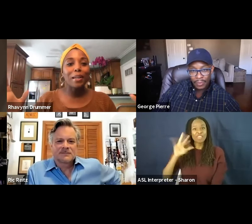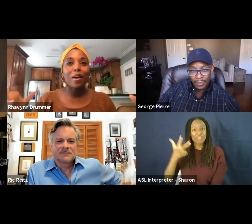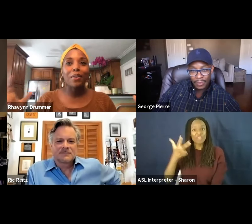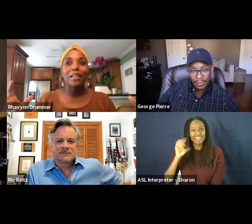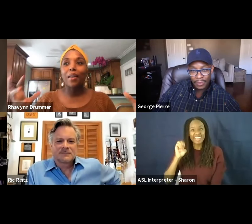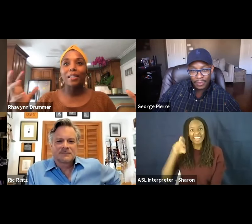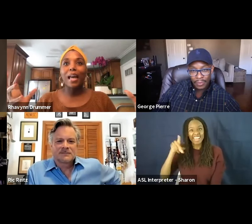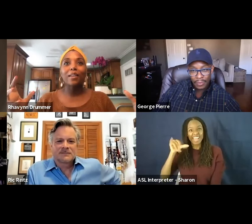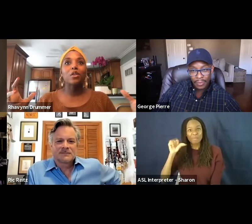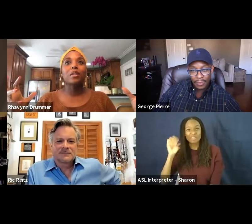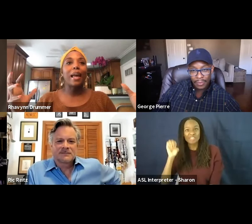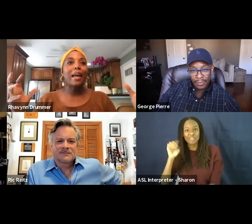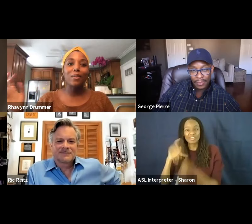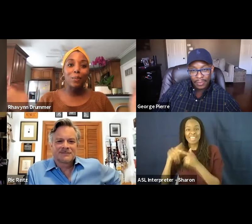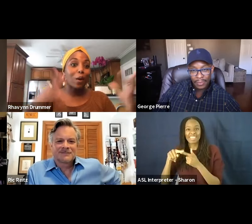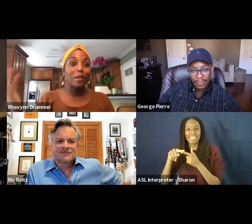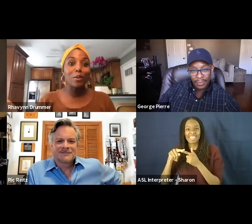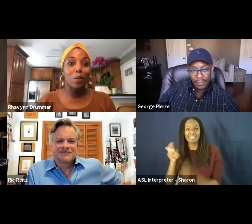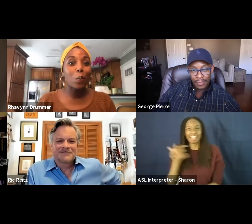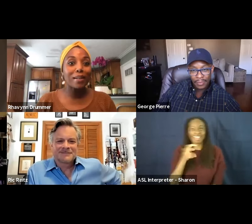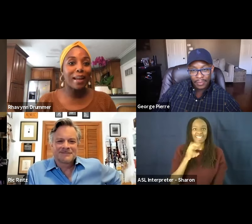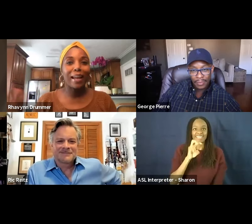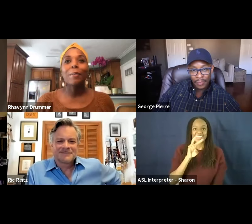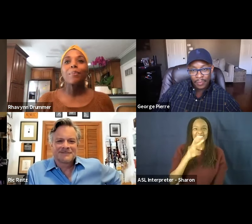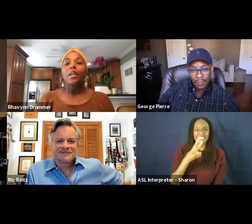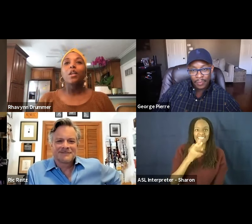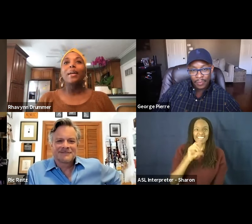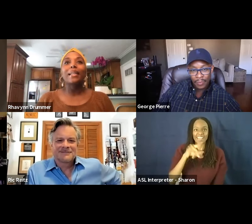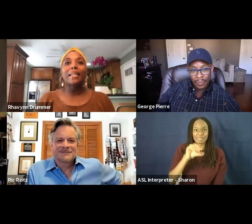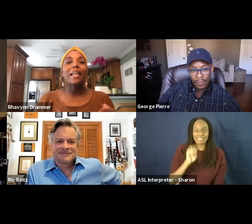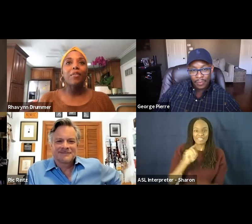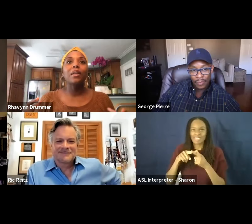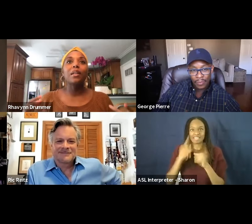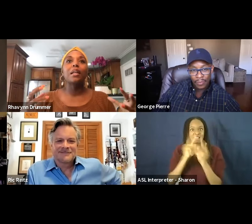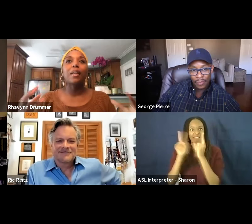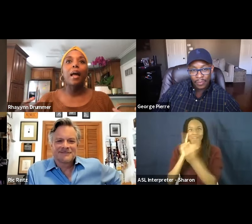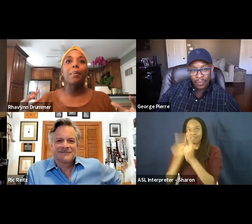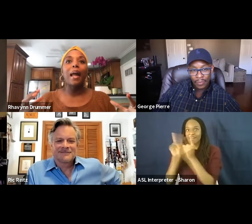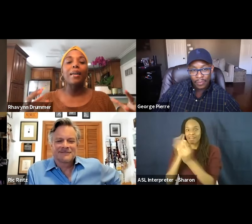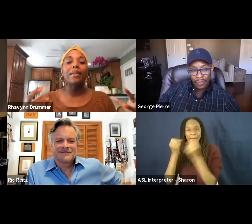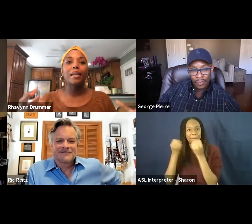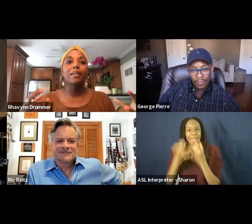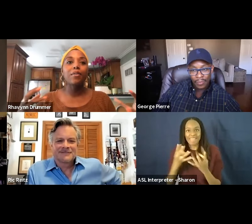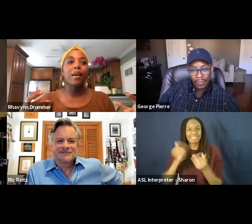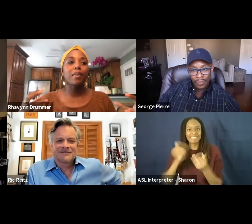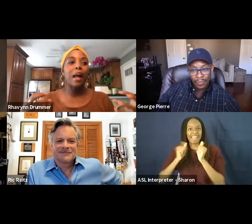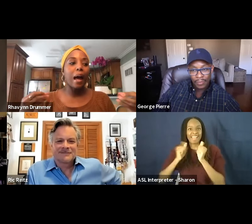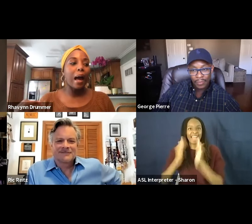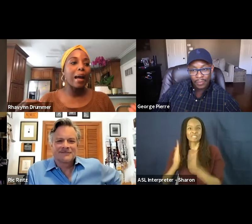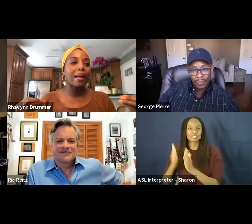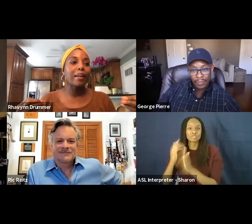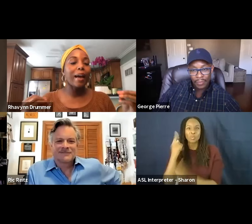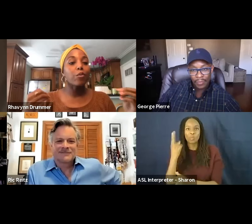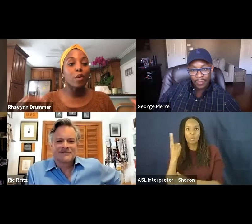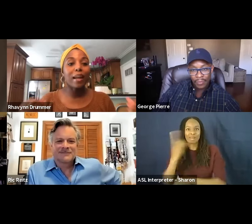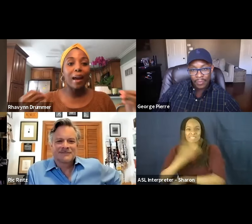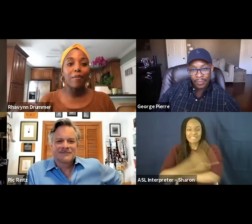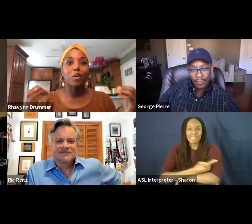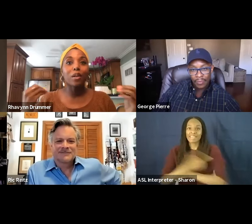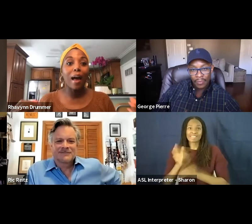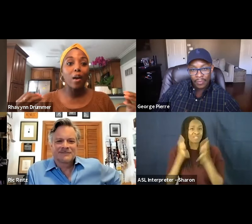one. And, you know, and you're meeting all these actors and we're all going to do it in one day. You know, it's definitely a lot, but I tend to find that